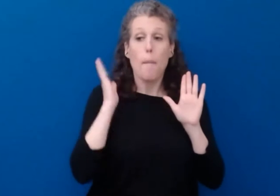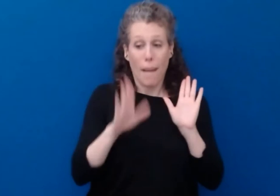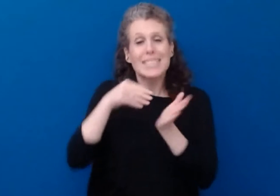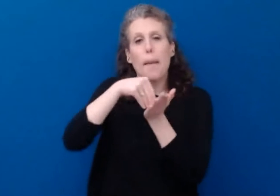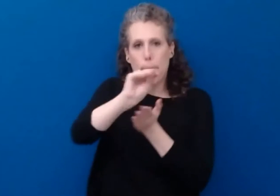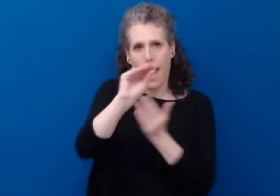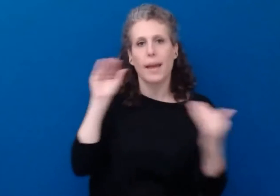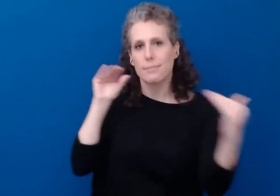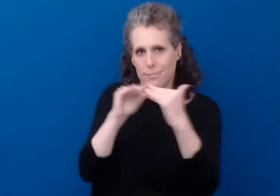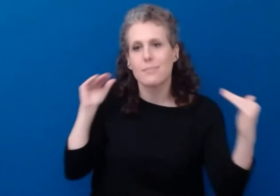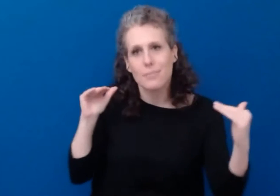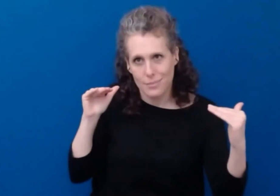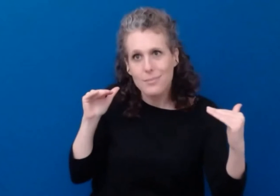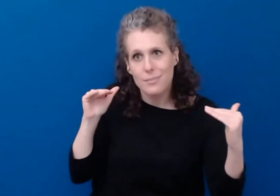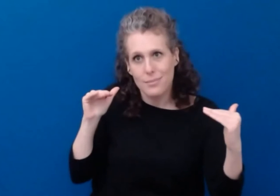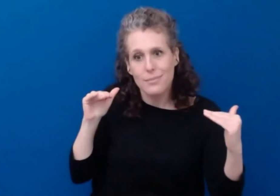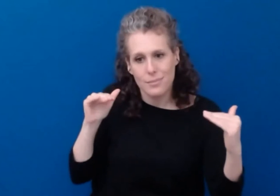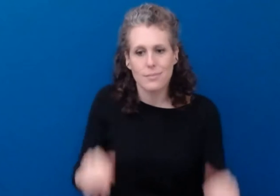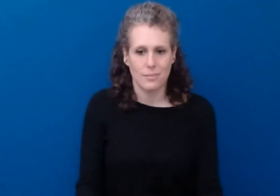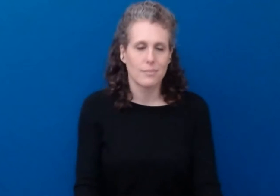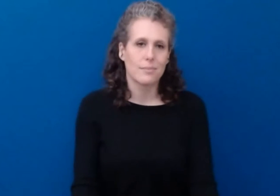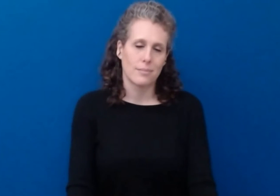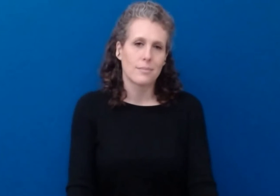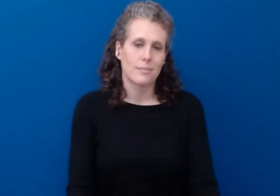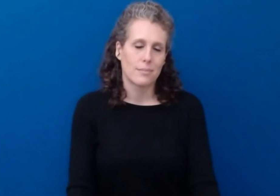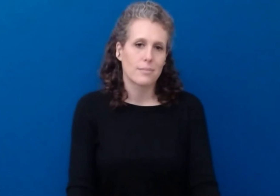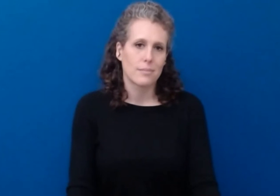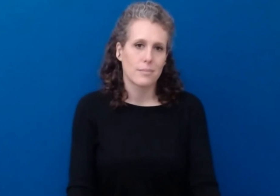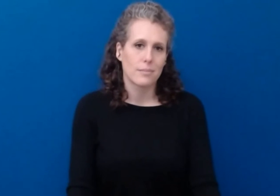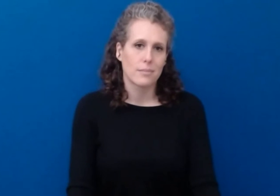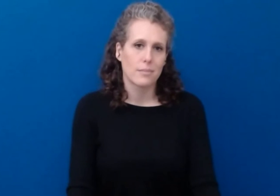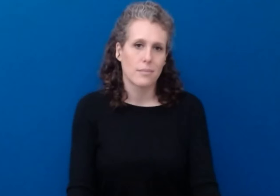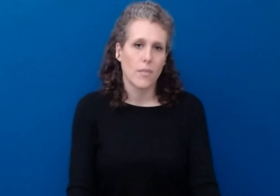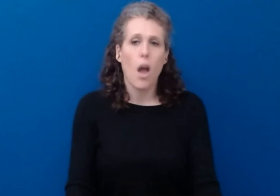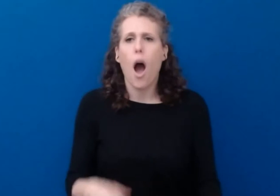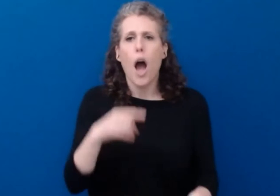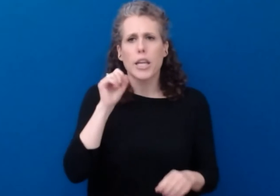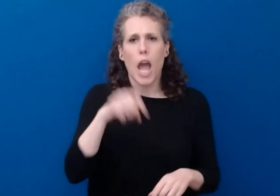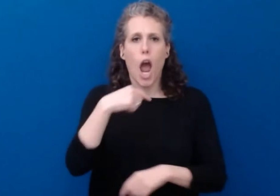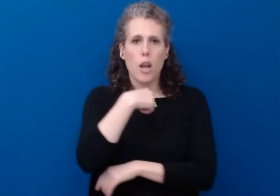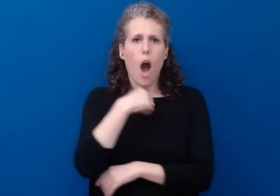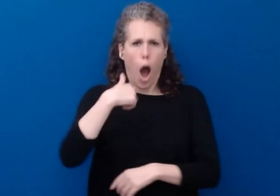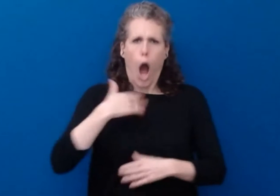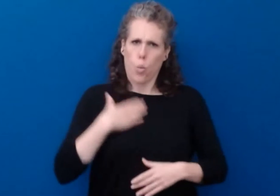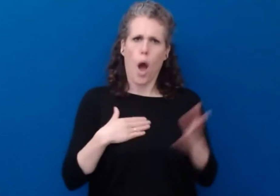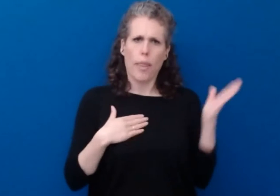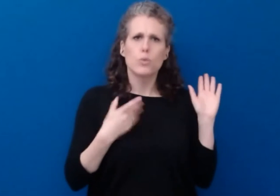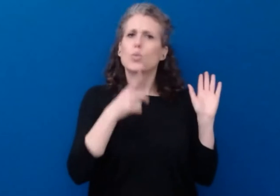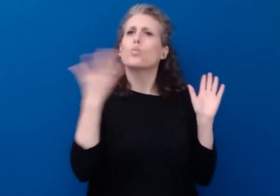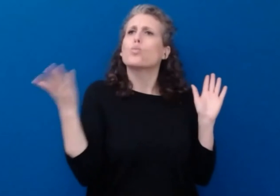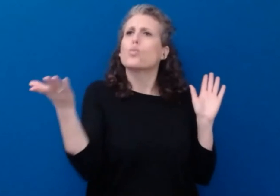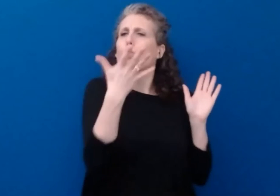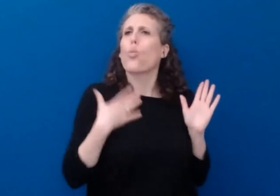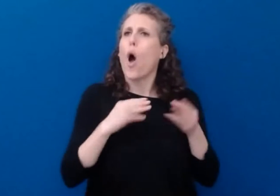mean, it's very easy to say that the suppliers are doing a bad job. That's kind of easy to point to